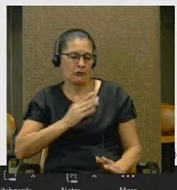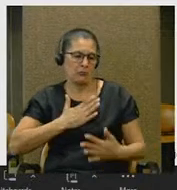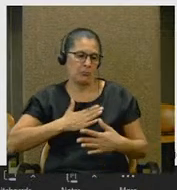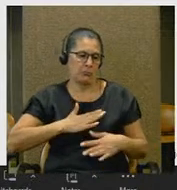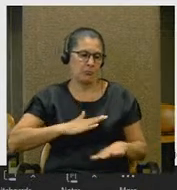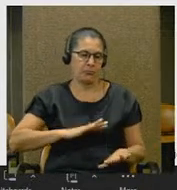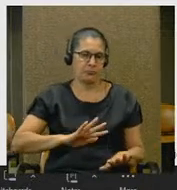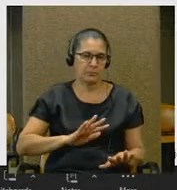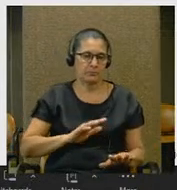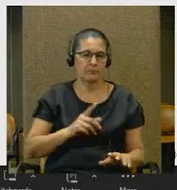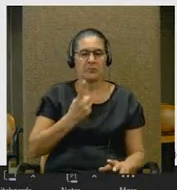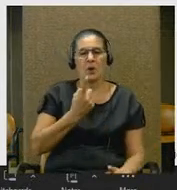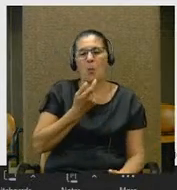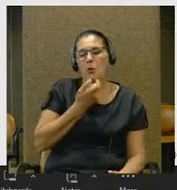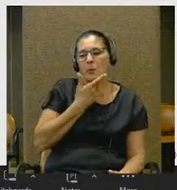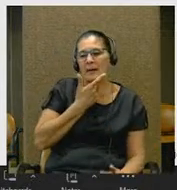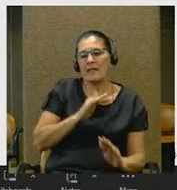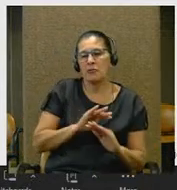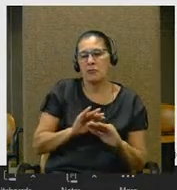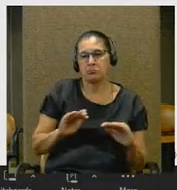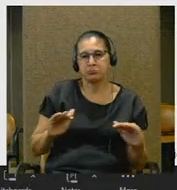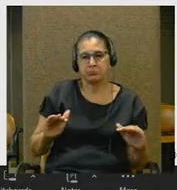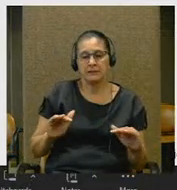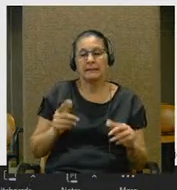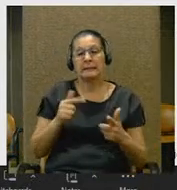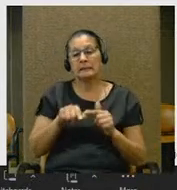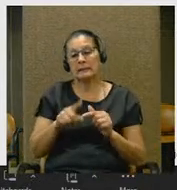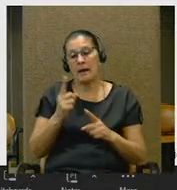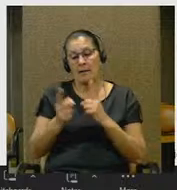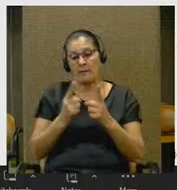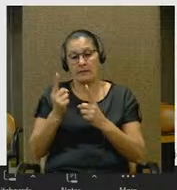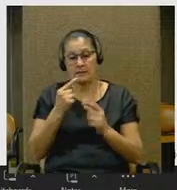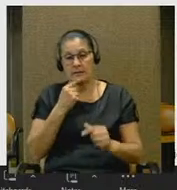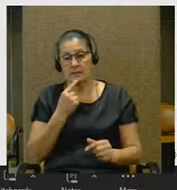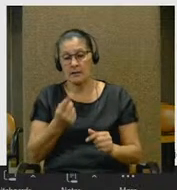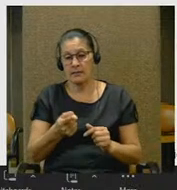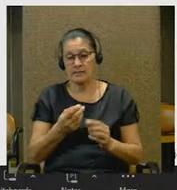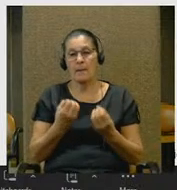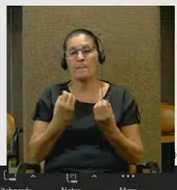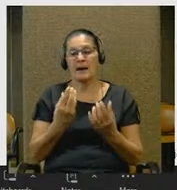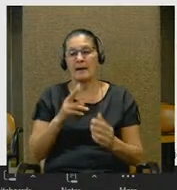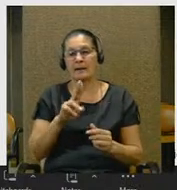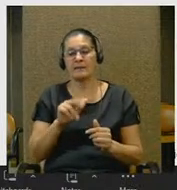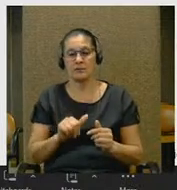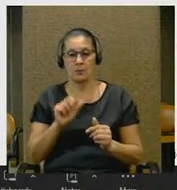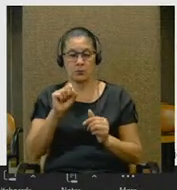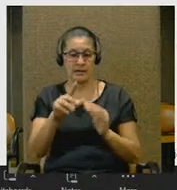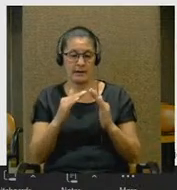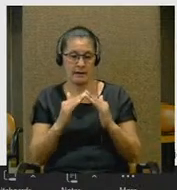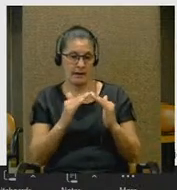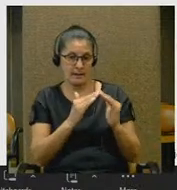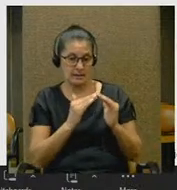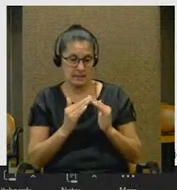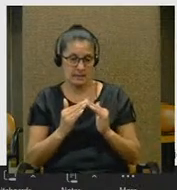individuals to take home, especially those that may be suffering from chronic pain associated with